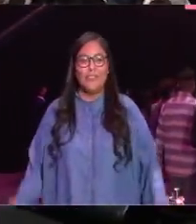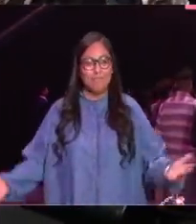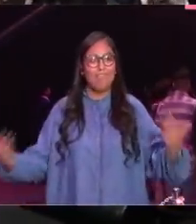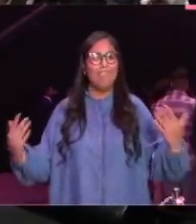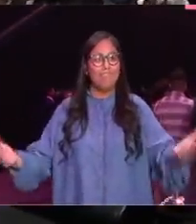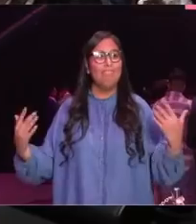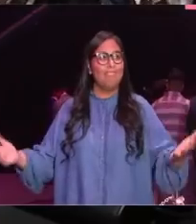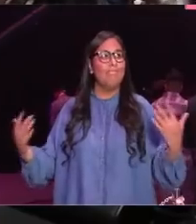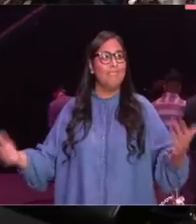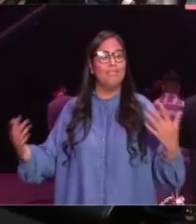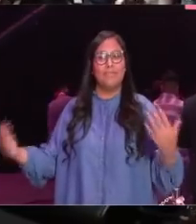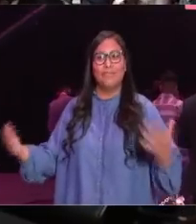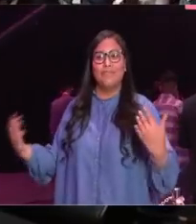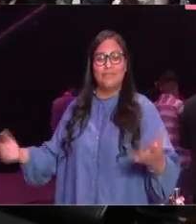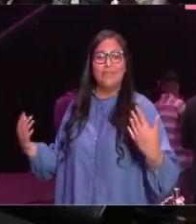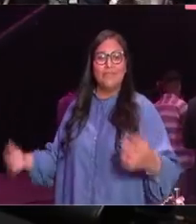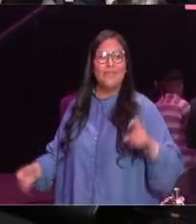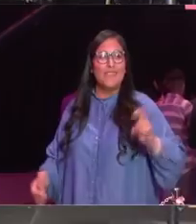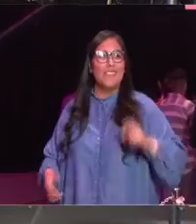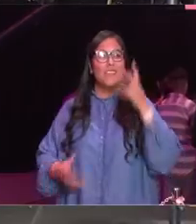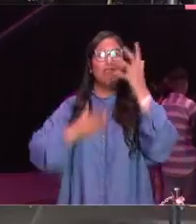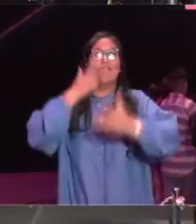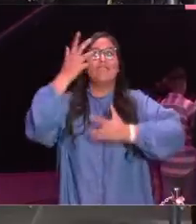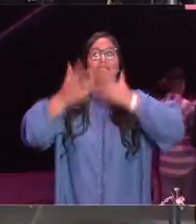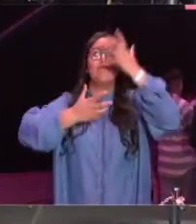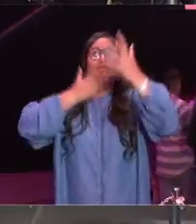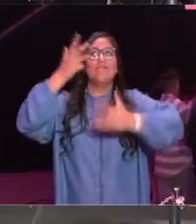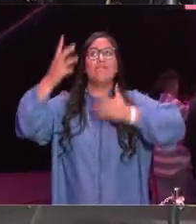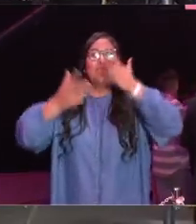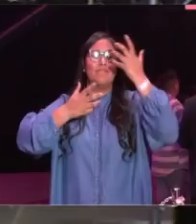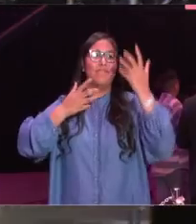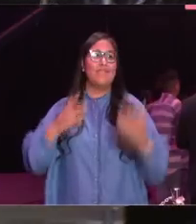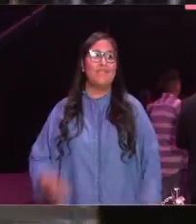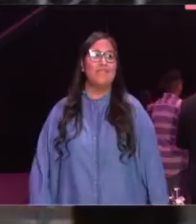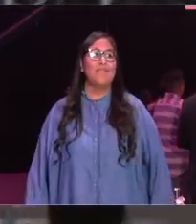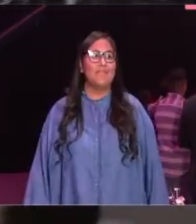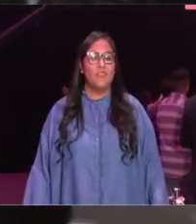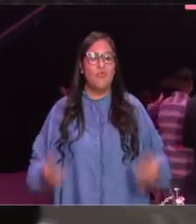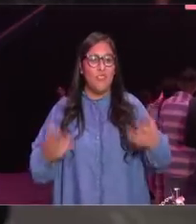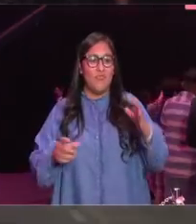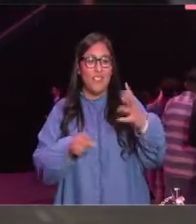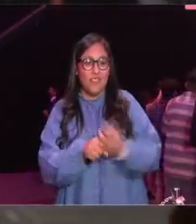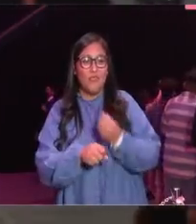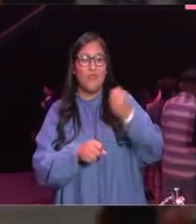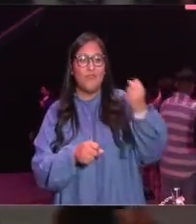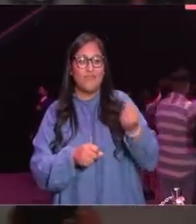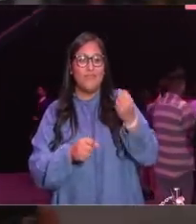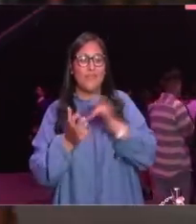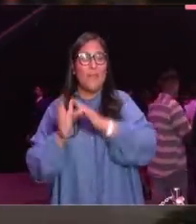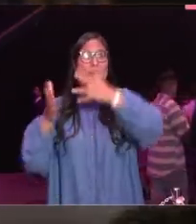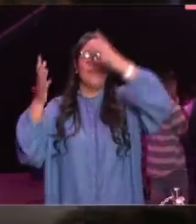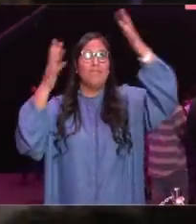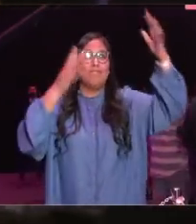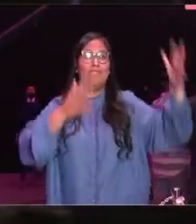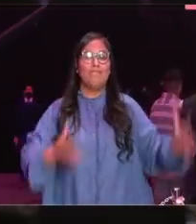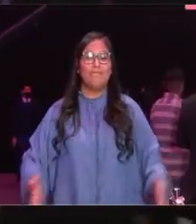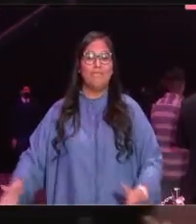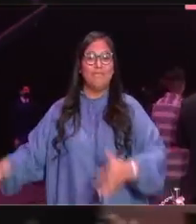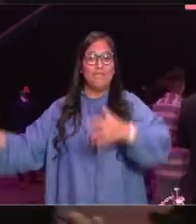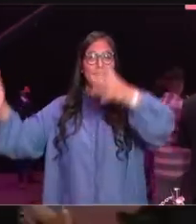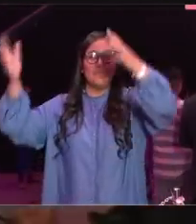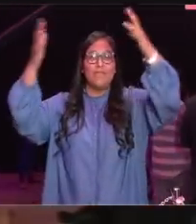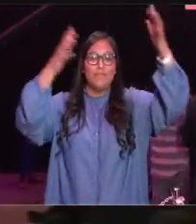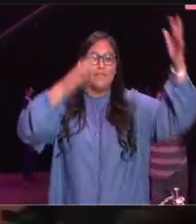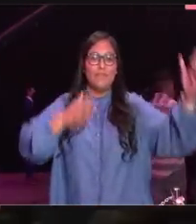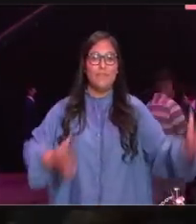vamos. Oh, you gotta shout a victory shout. You gotta praise a victory praise. Tienes que